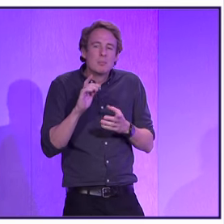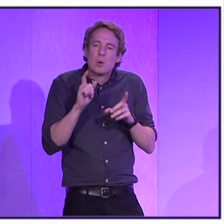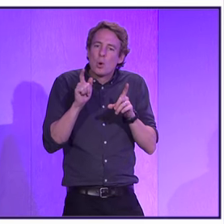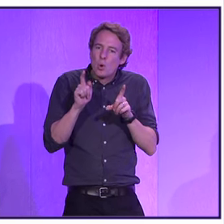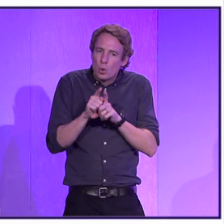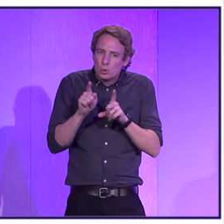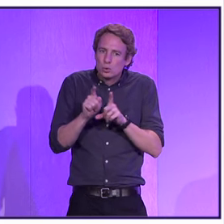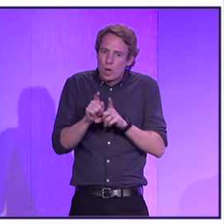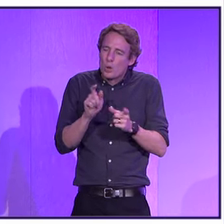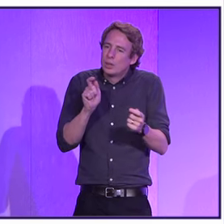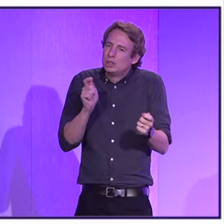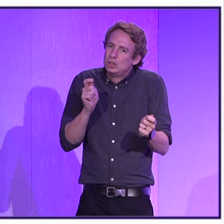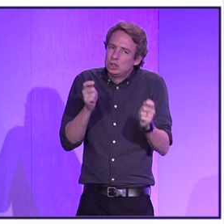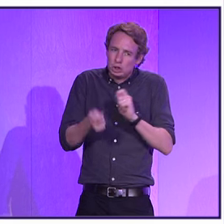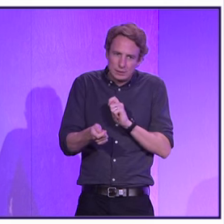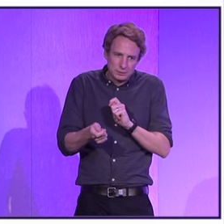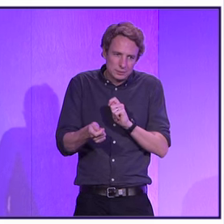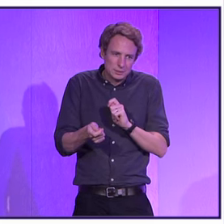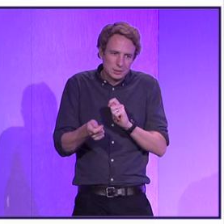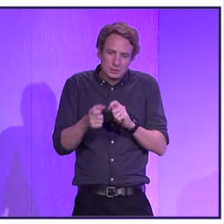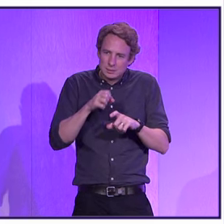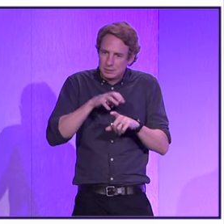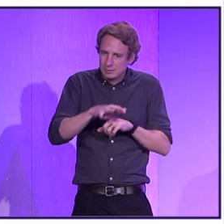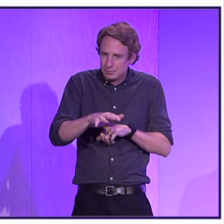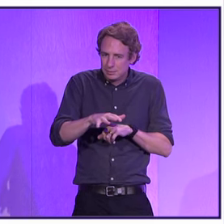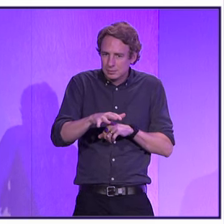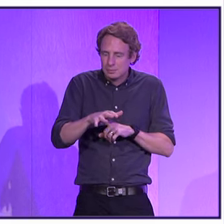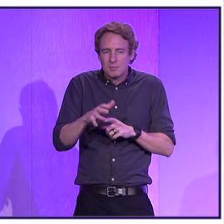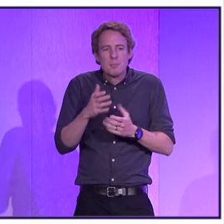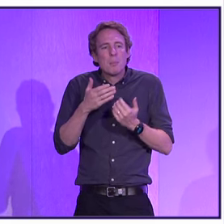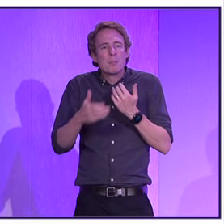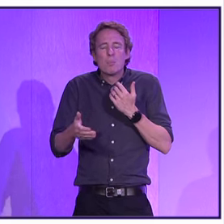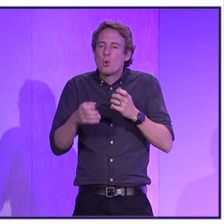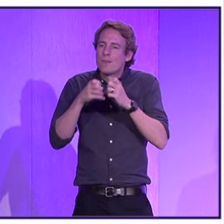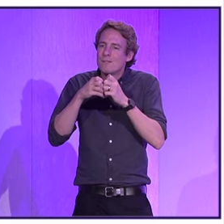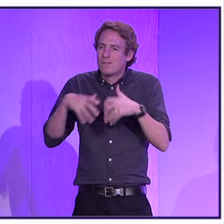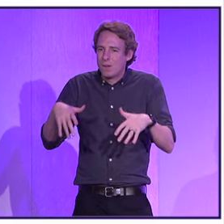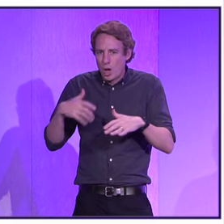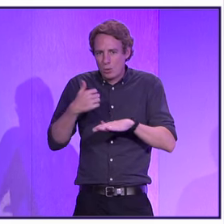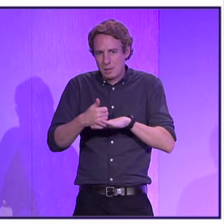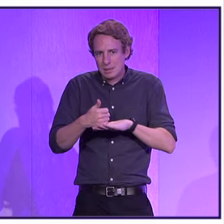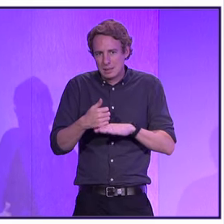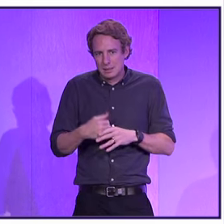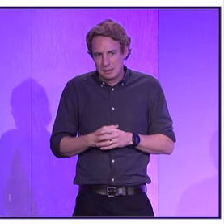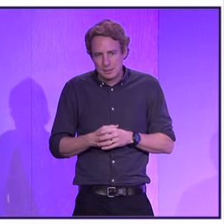but it's also fueling that shift towards more flow-based operating models.